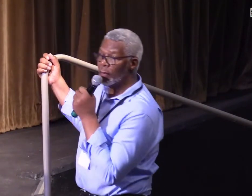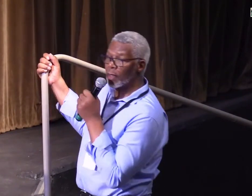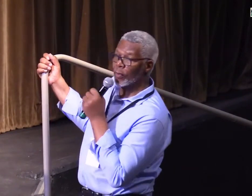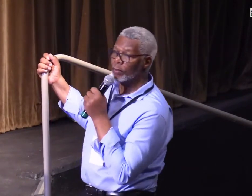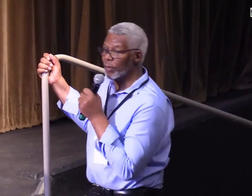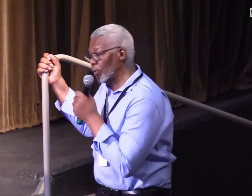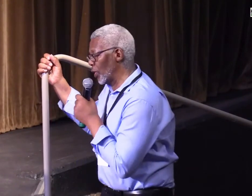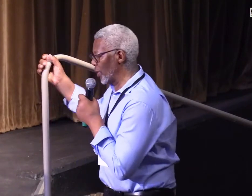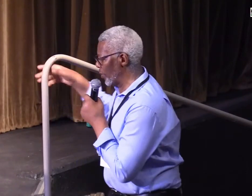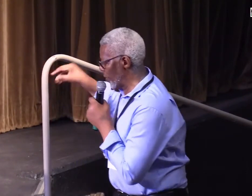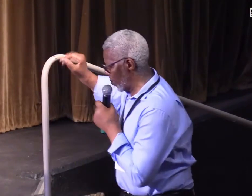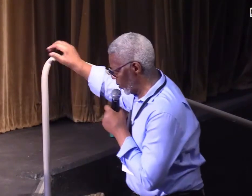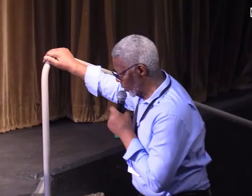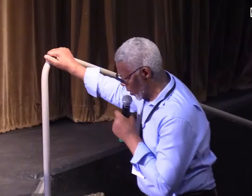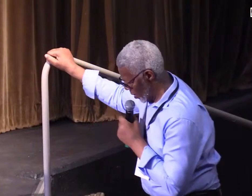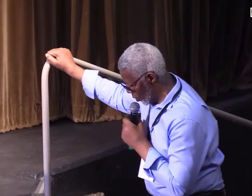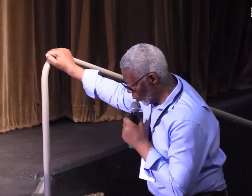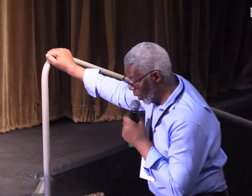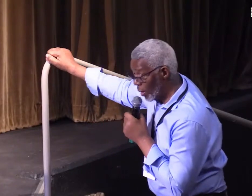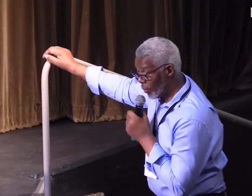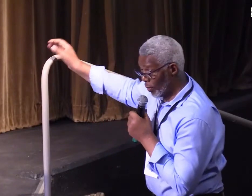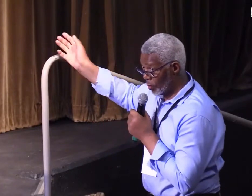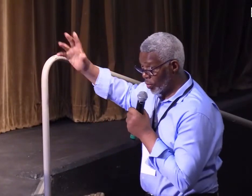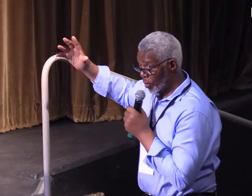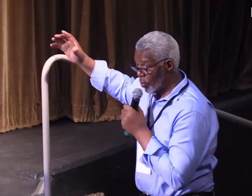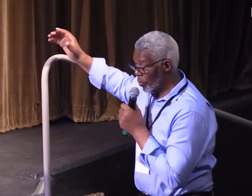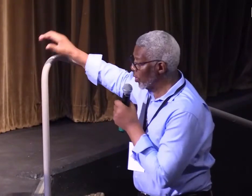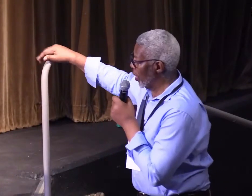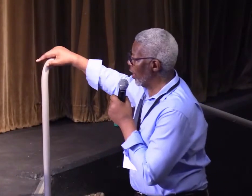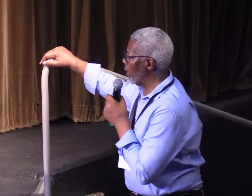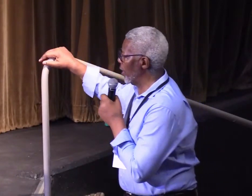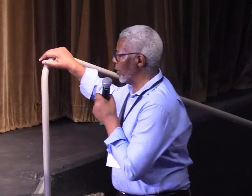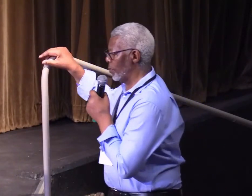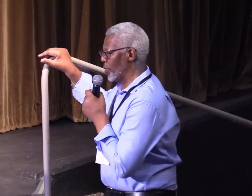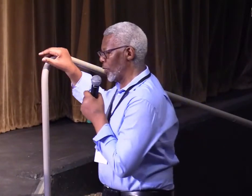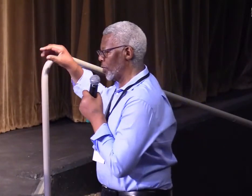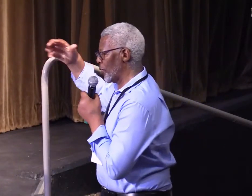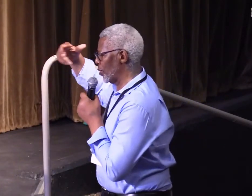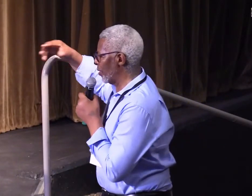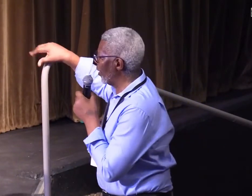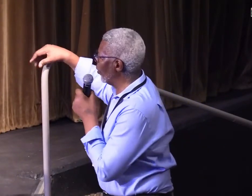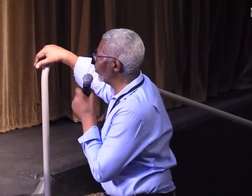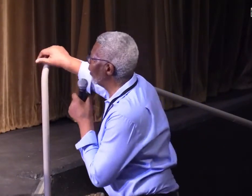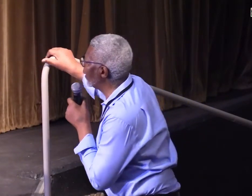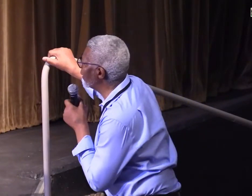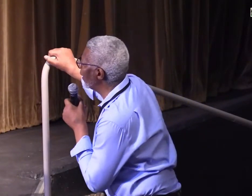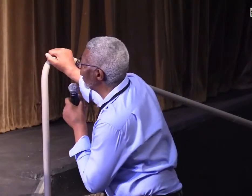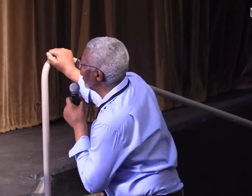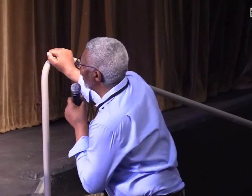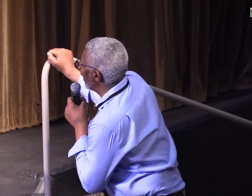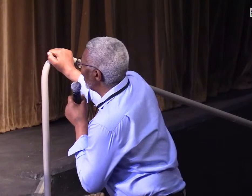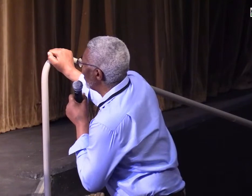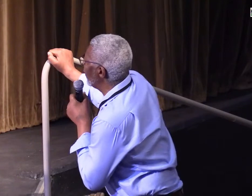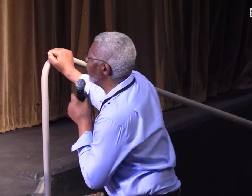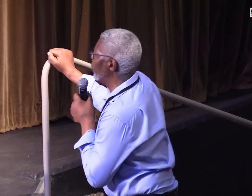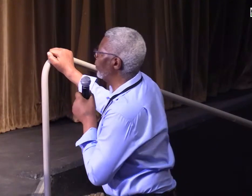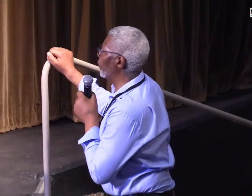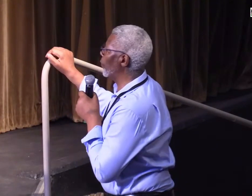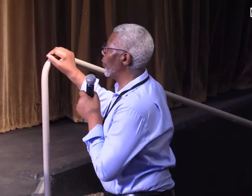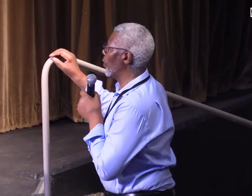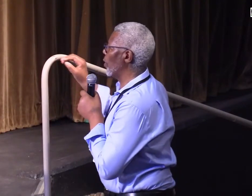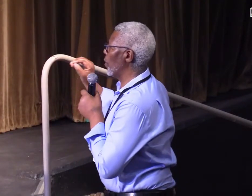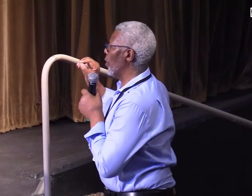uh never mind what people think sometimes when I throw stones I I'm throwing stones at my own place